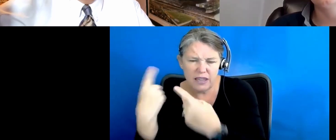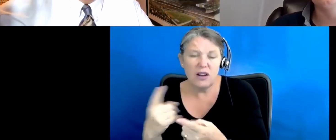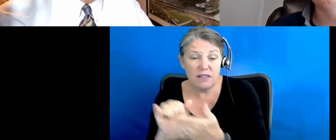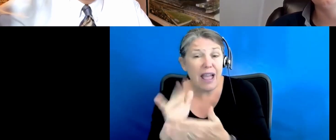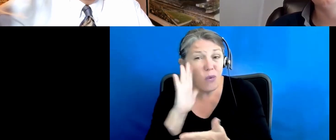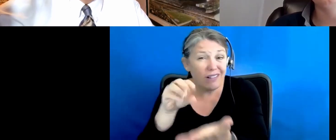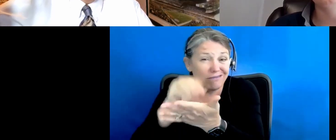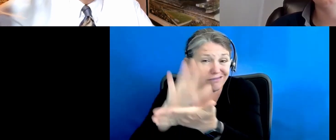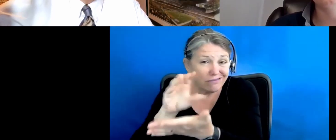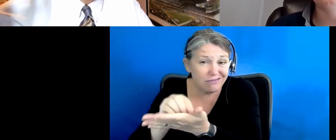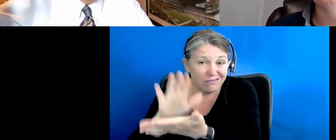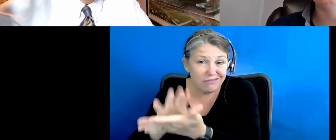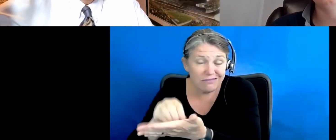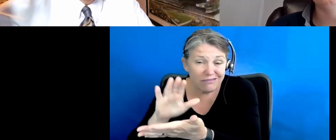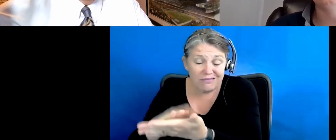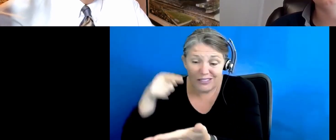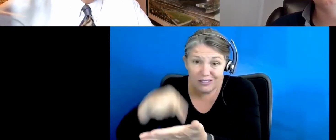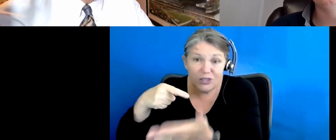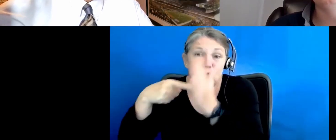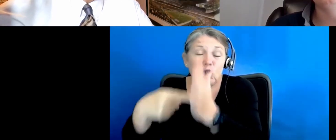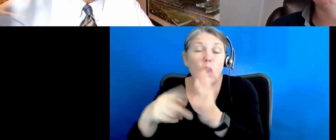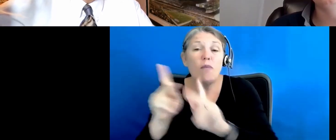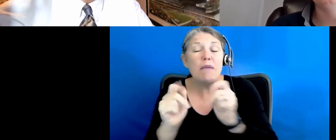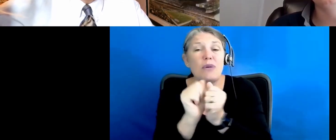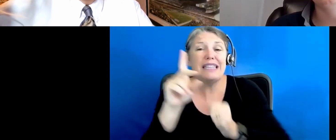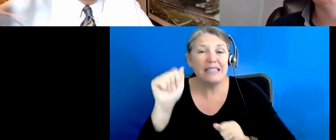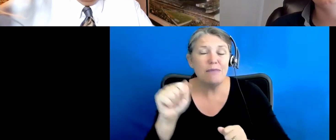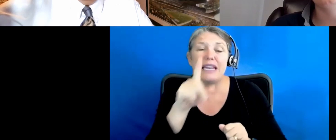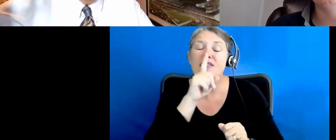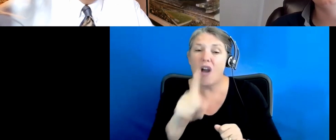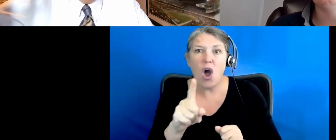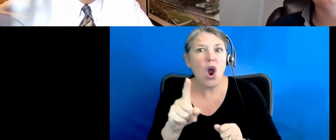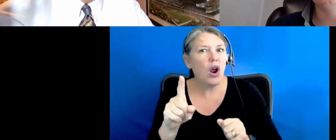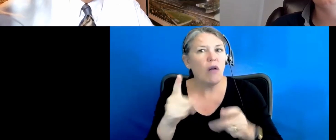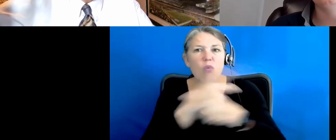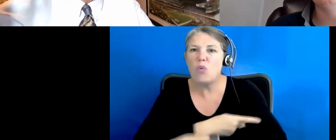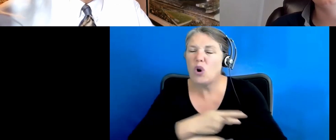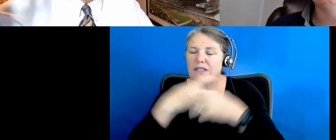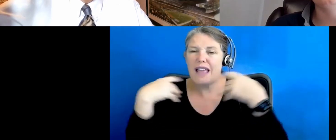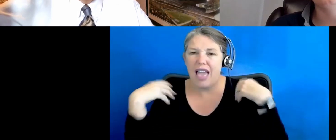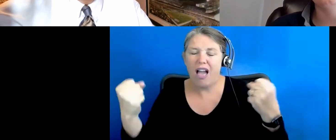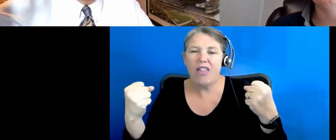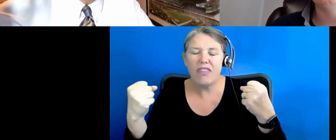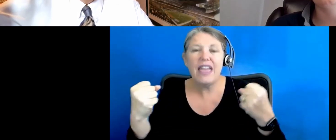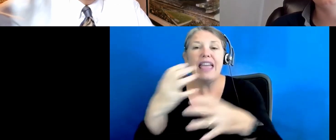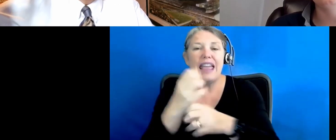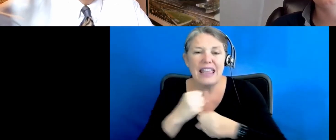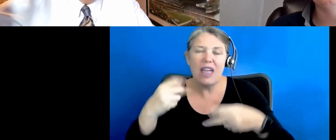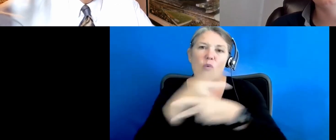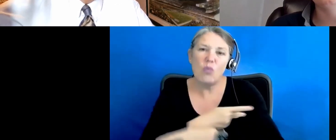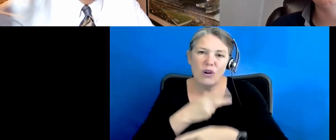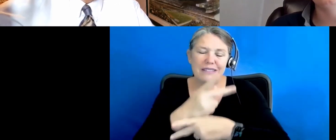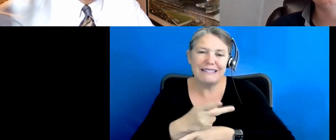the recurring theme that people with disabilities in the United States are significantly in poorer health and receive significantly poorer care and